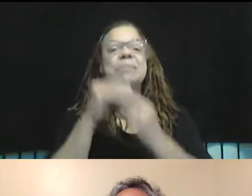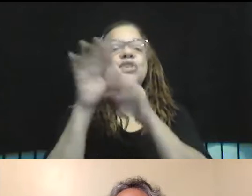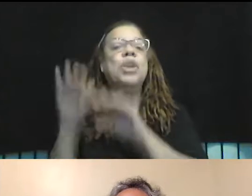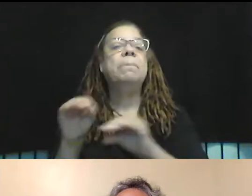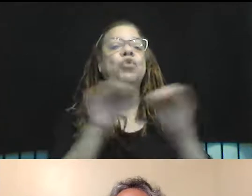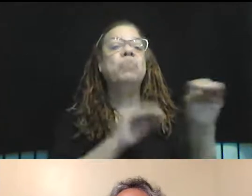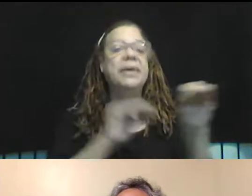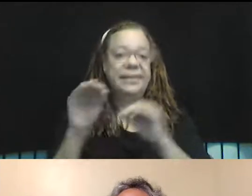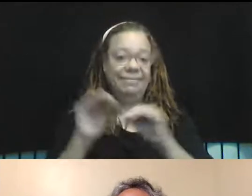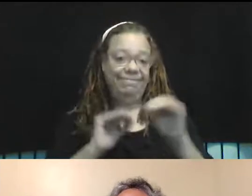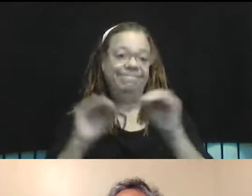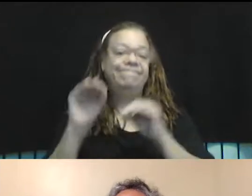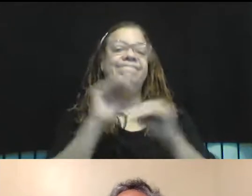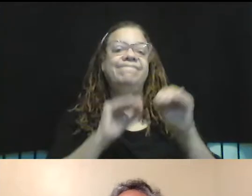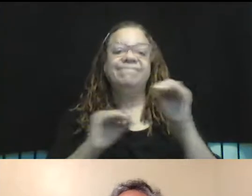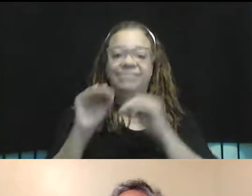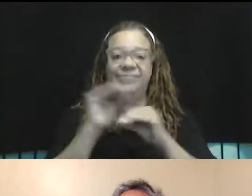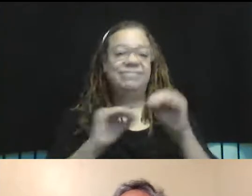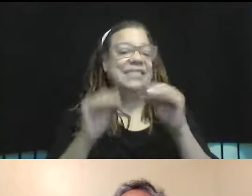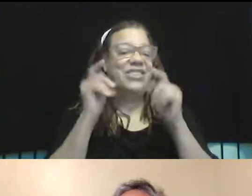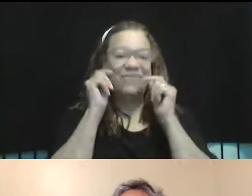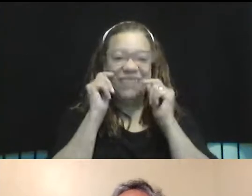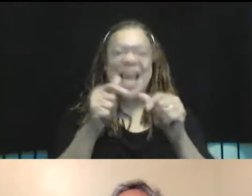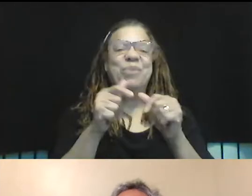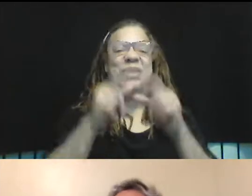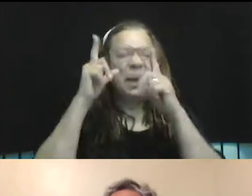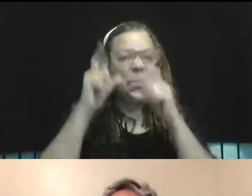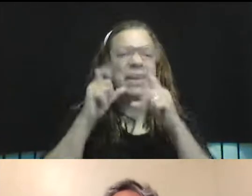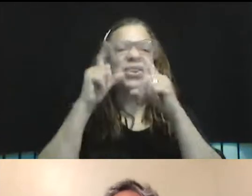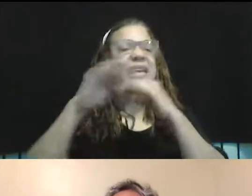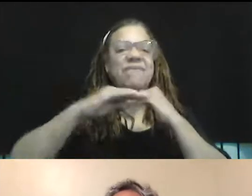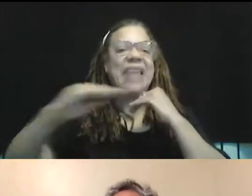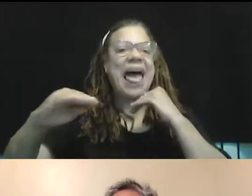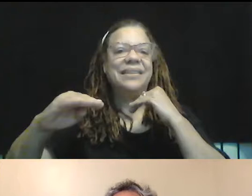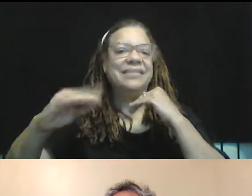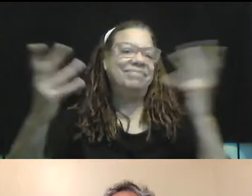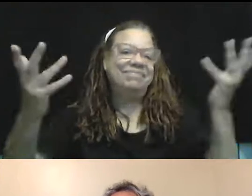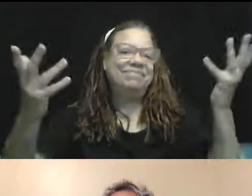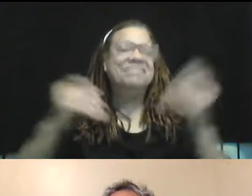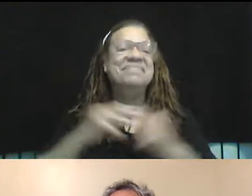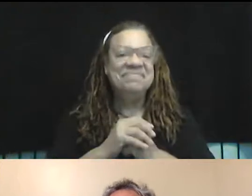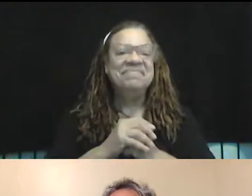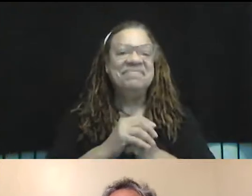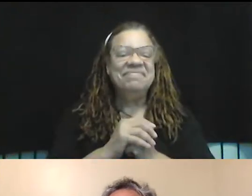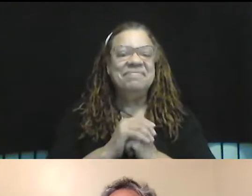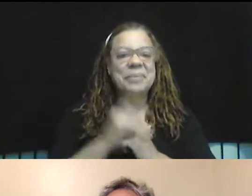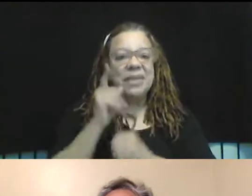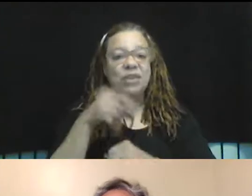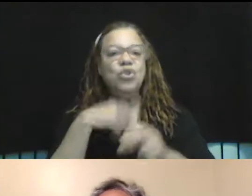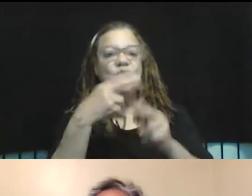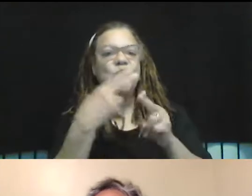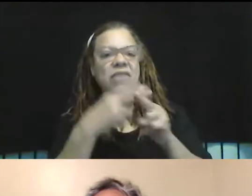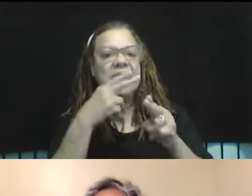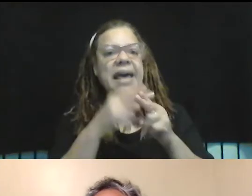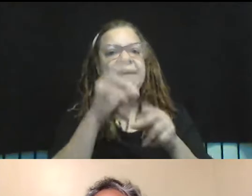It's like it just flattens it immediately when you take a picture of it. yeah. It's Do you have a name for the style